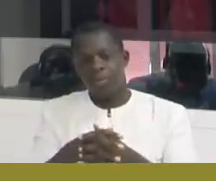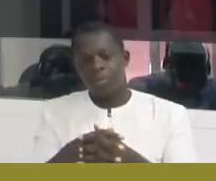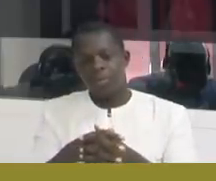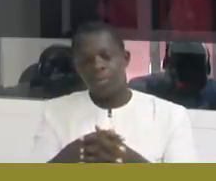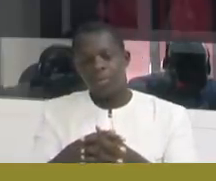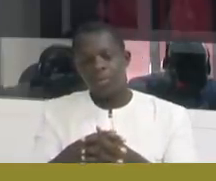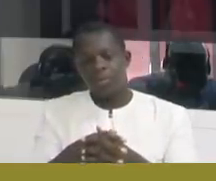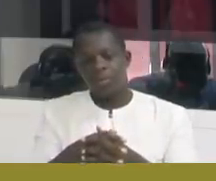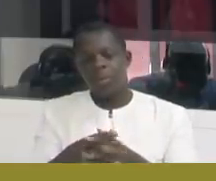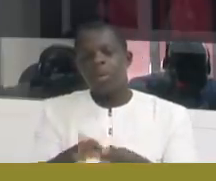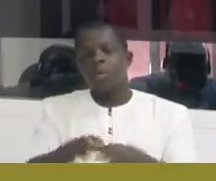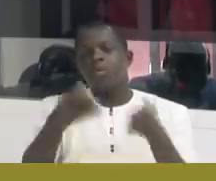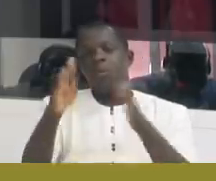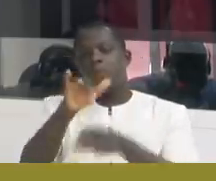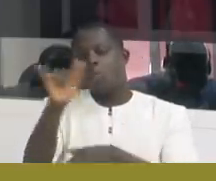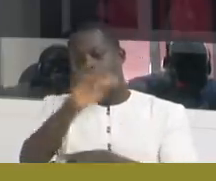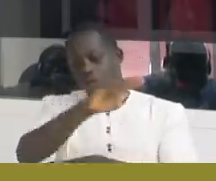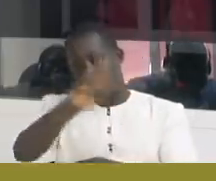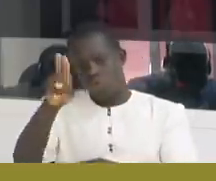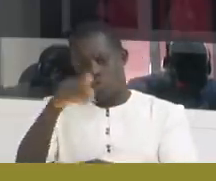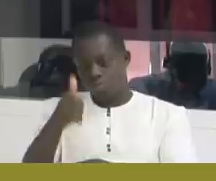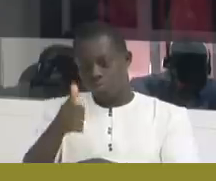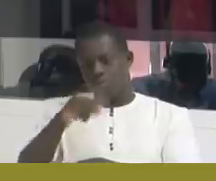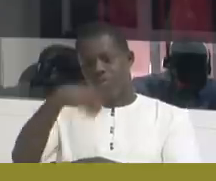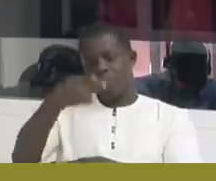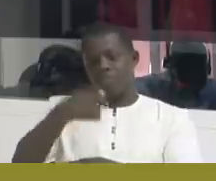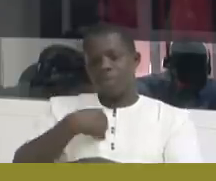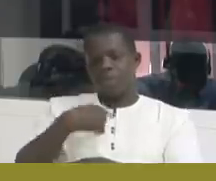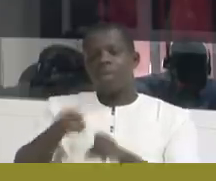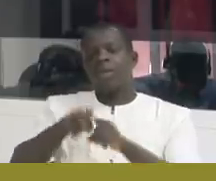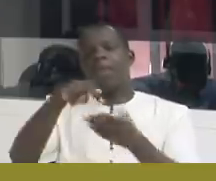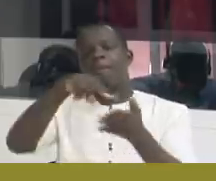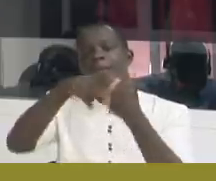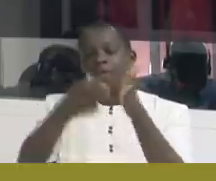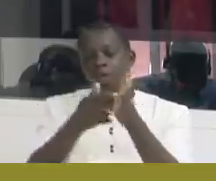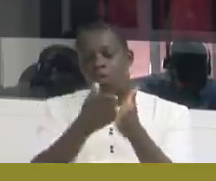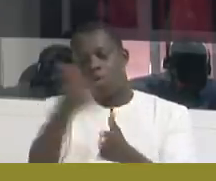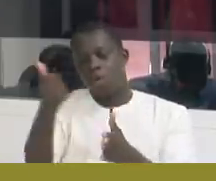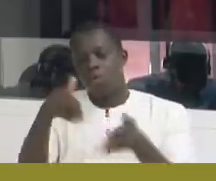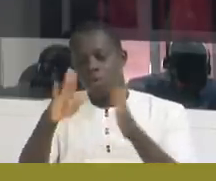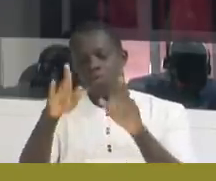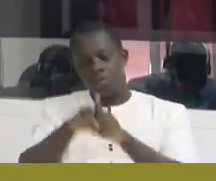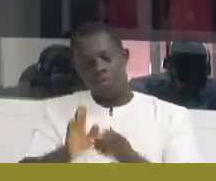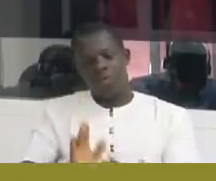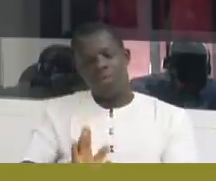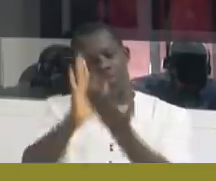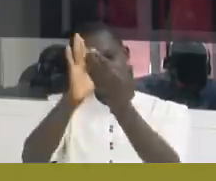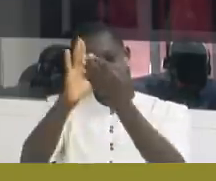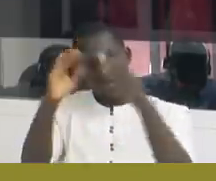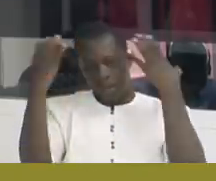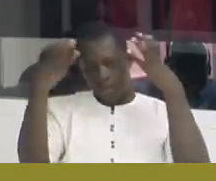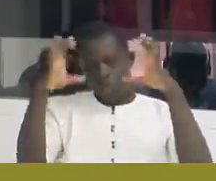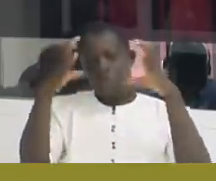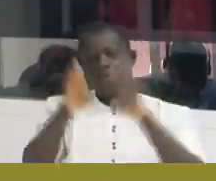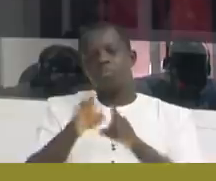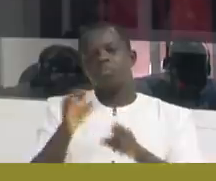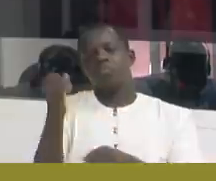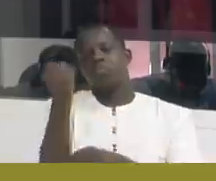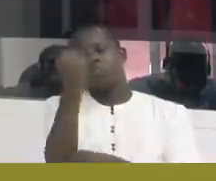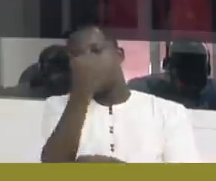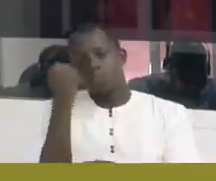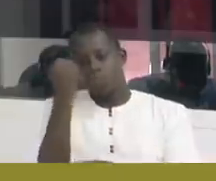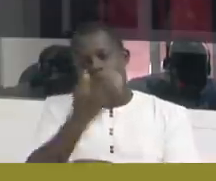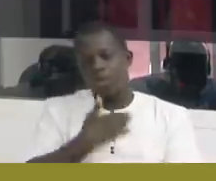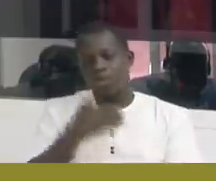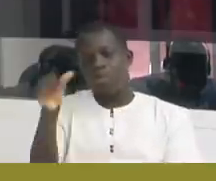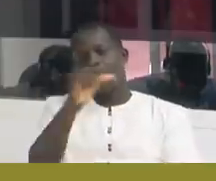is not good for me. Well, and even if it means somewhere down the line, I will face the consequences. Just because there are some people